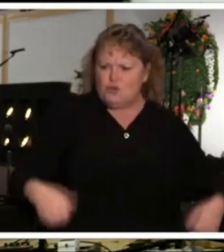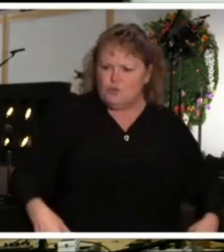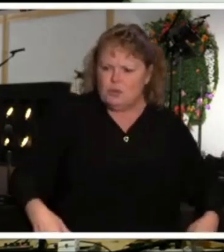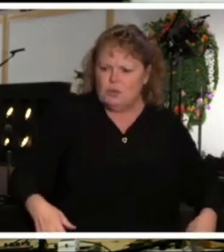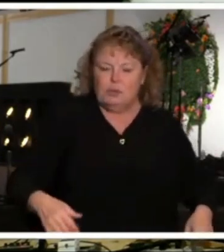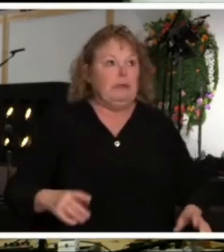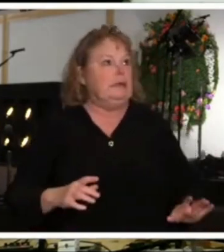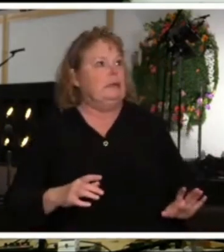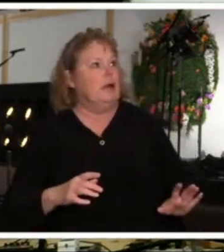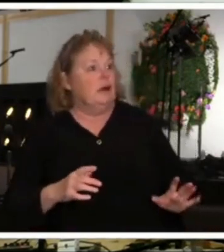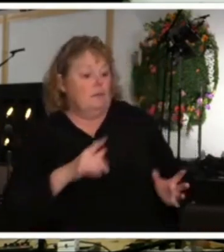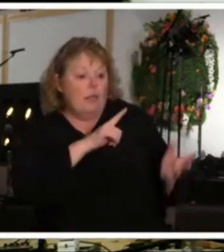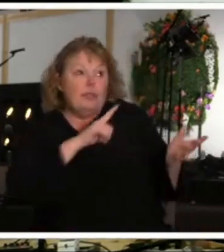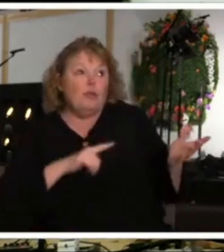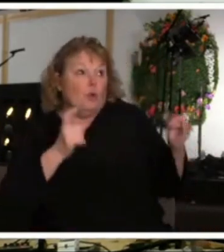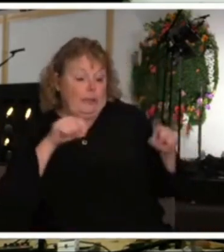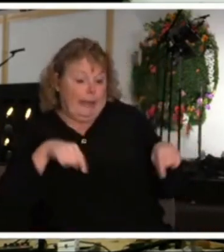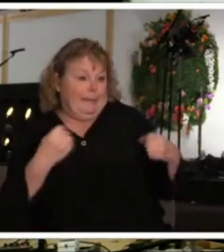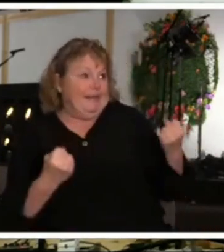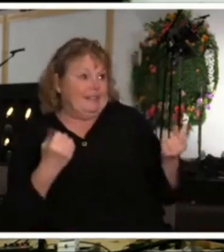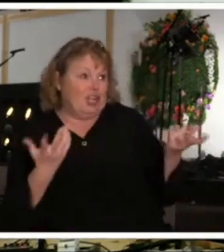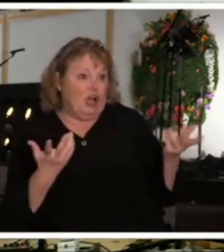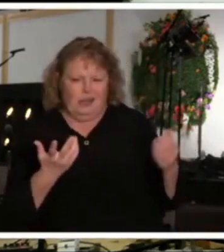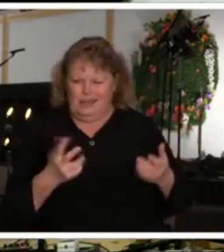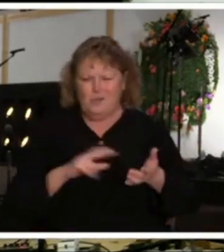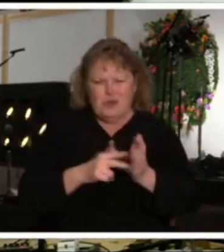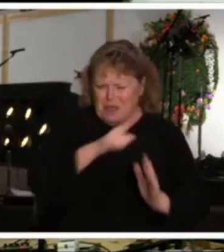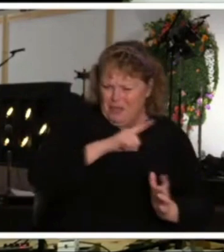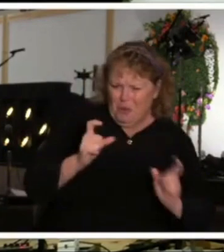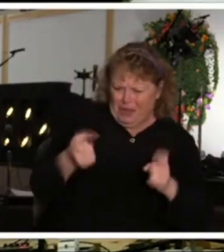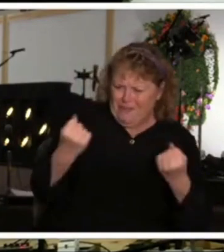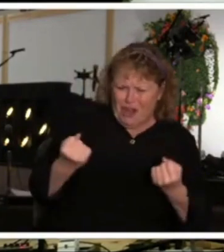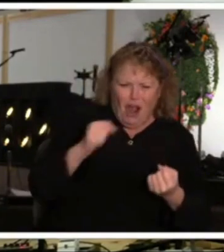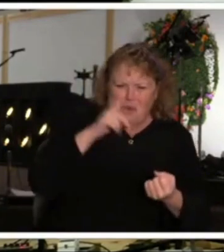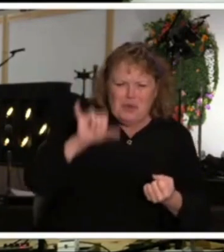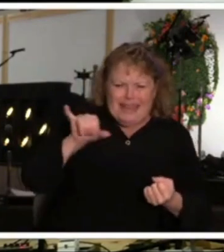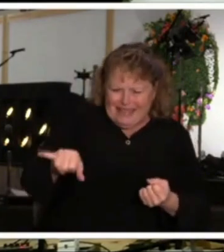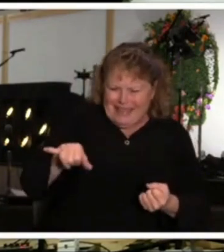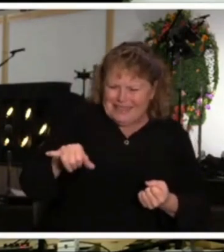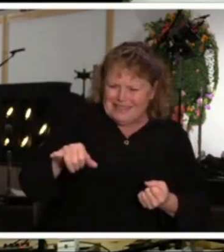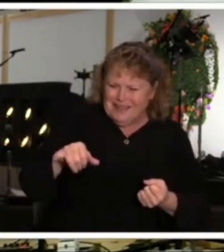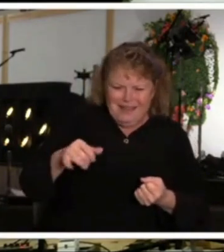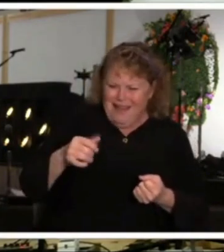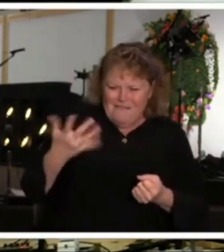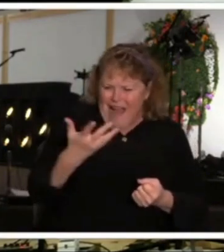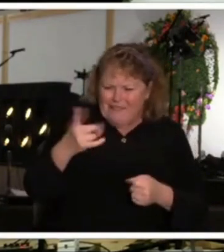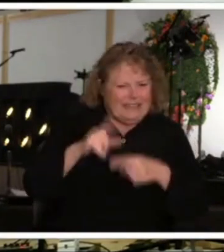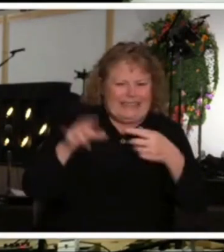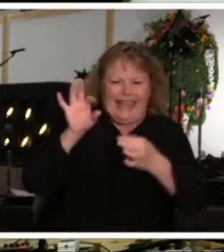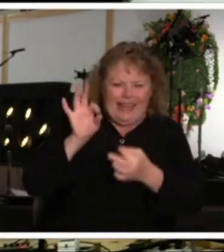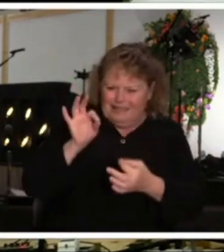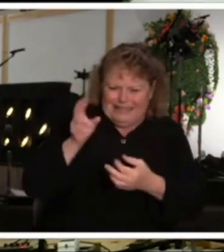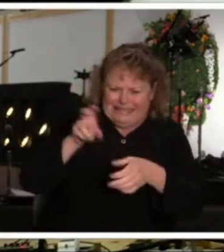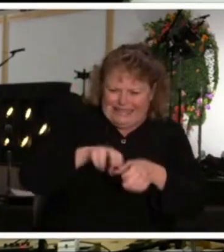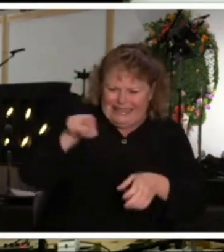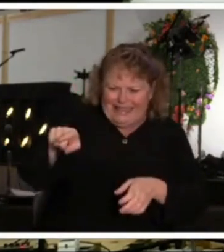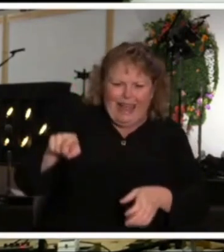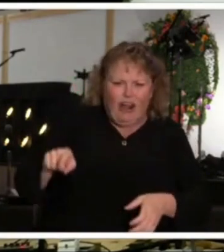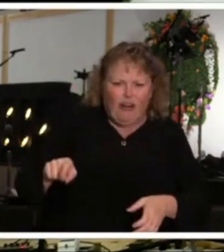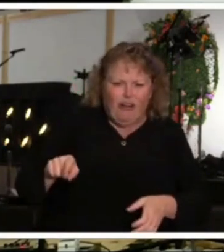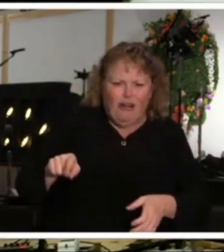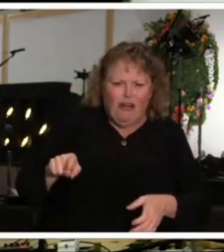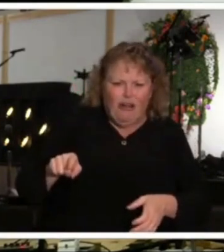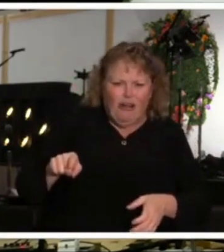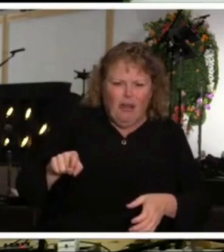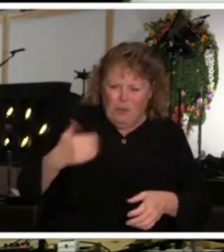I'm like, well, the Lord gave me this car. What you mean the Lord gave you this car? We don't need this. What you mean? We can't get in the car. You had this five of us, and we had